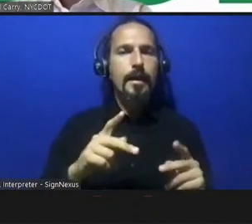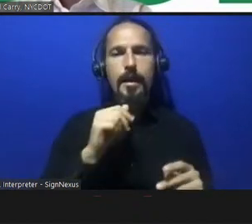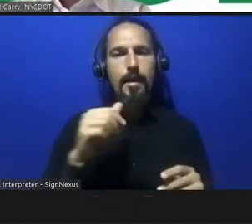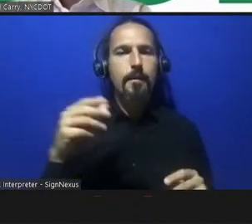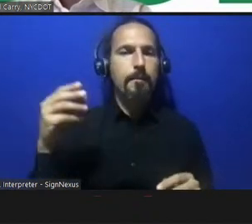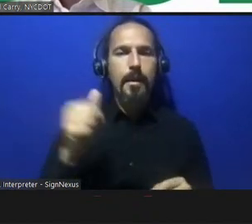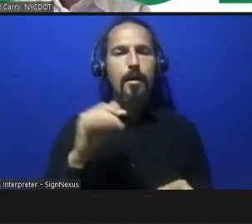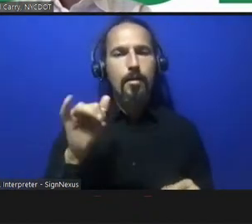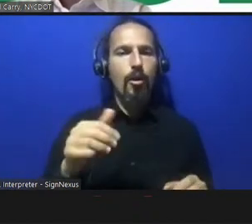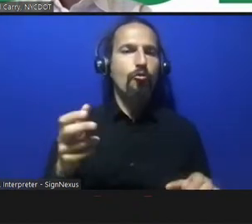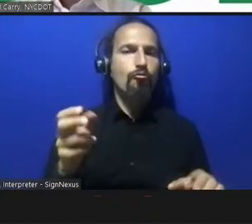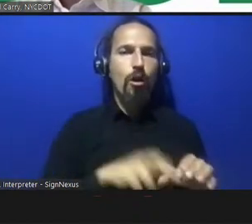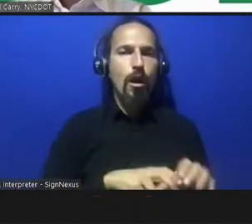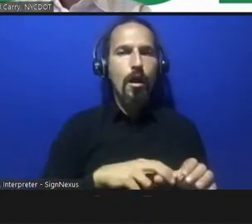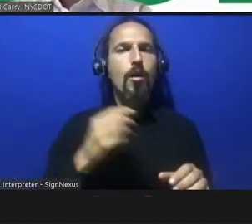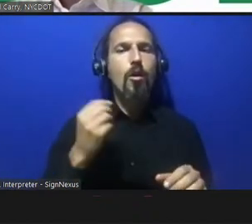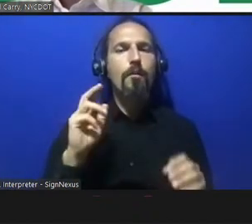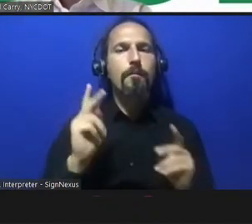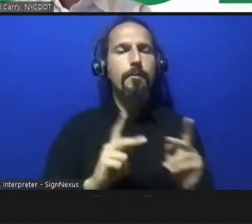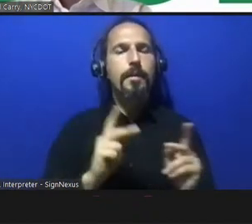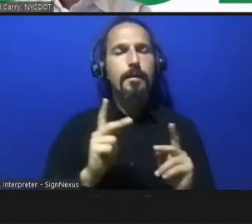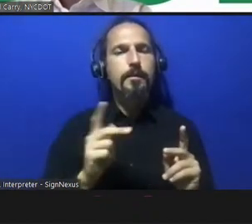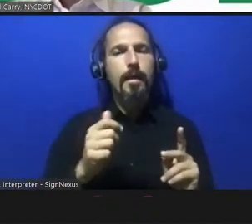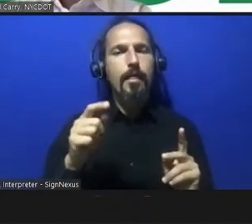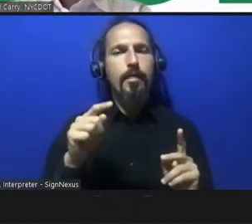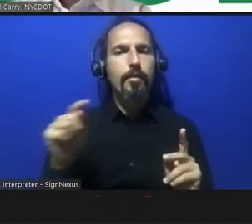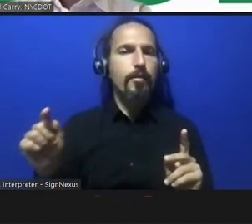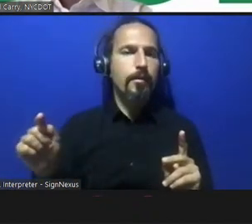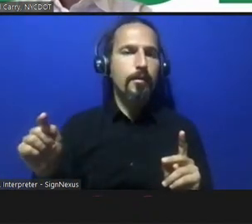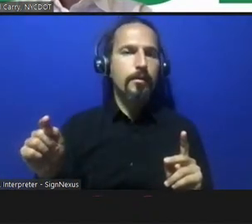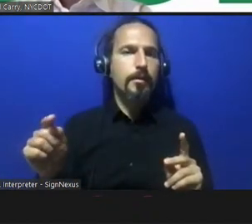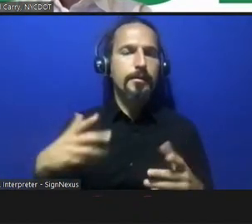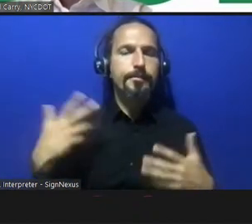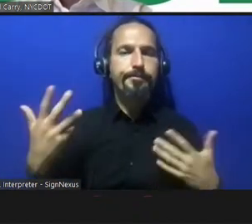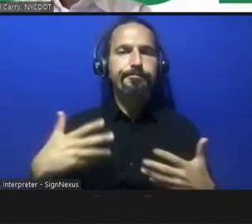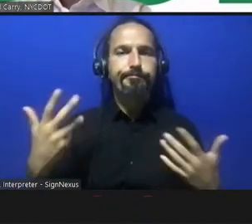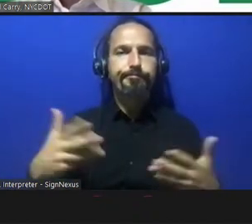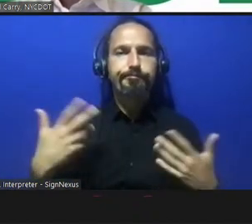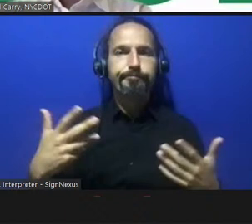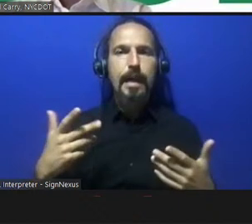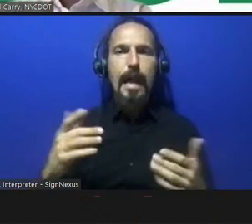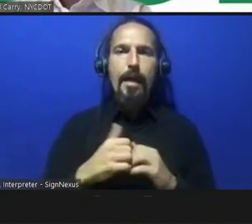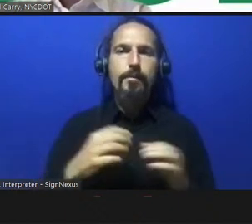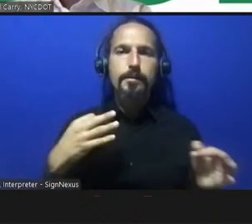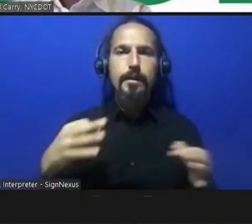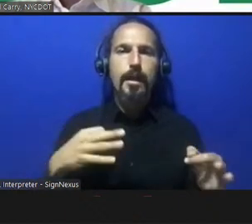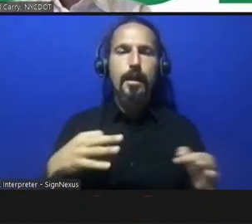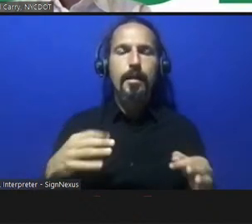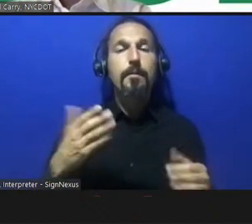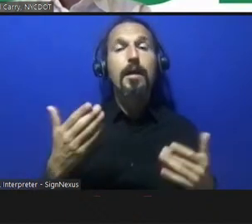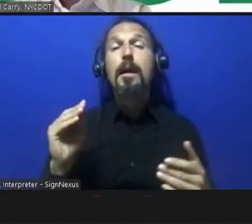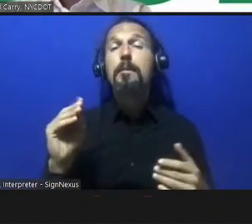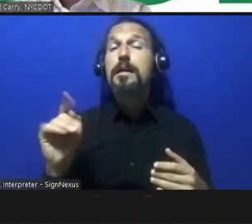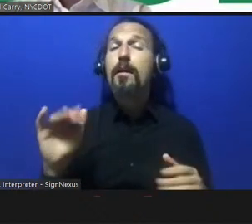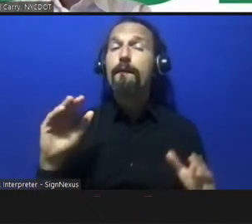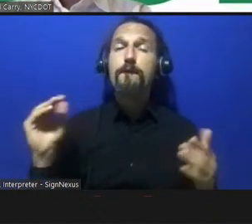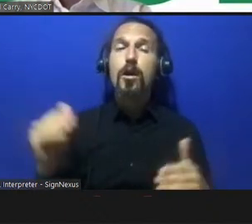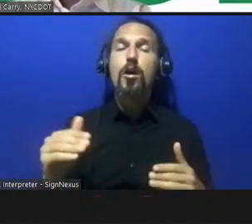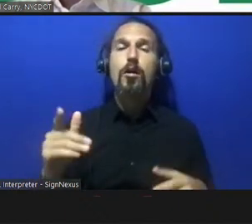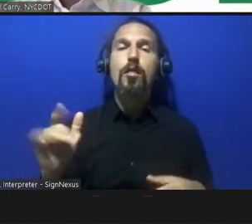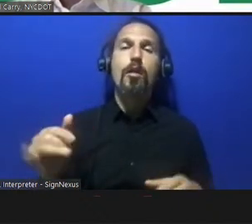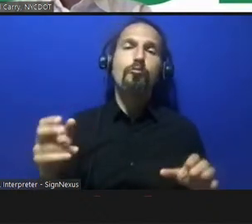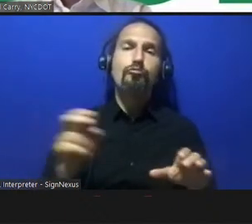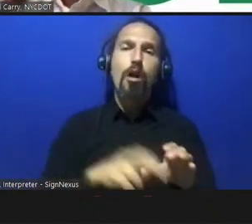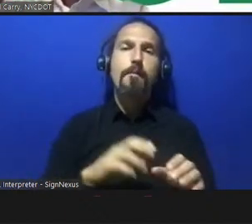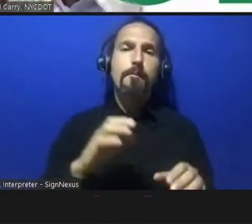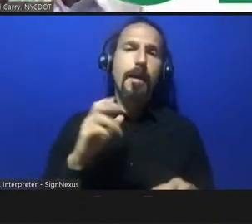ride or people who are um i should really say maybe mta should focus on bringing riders back by